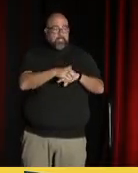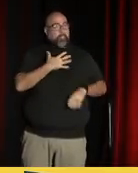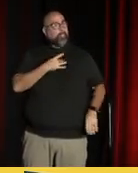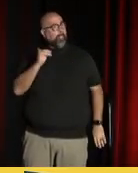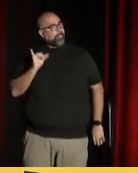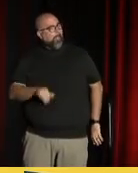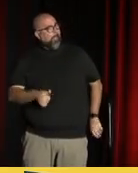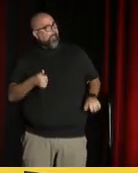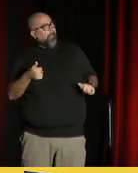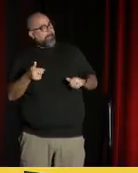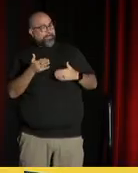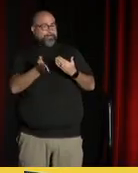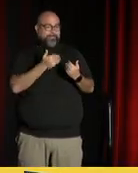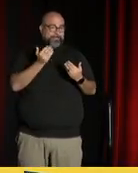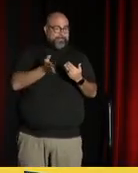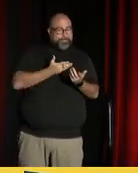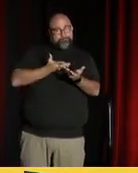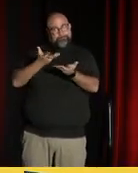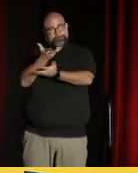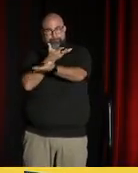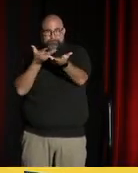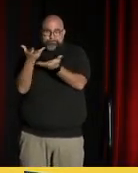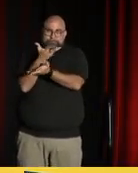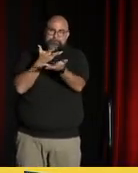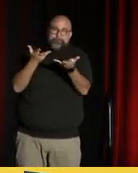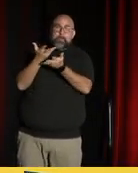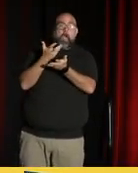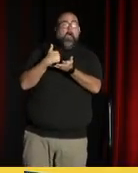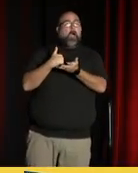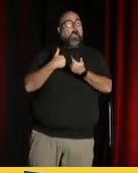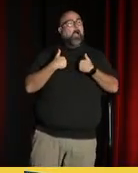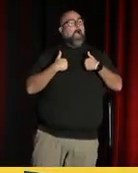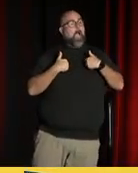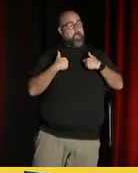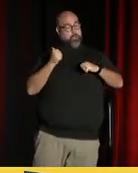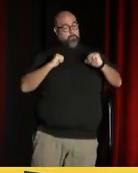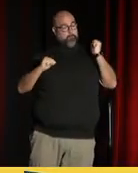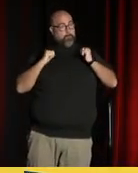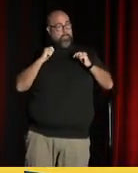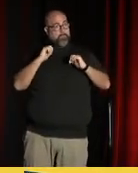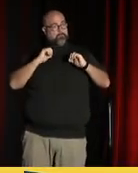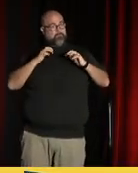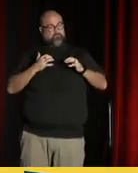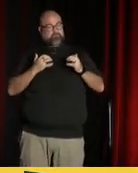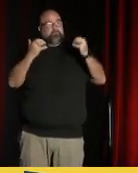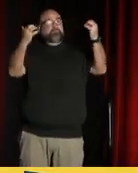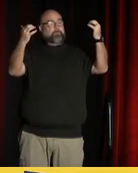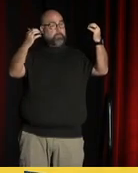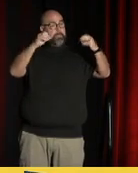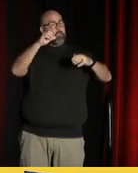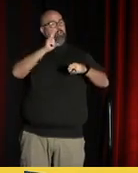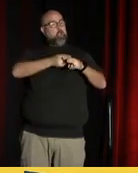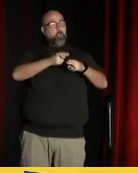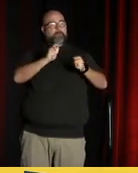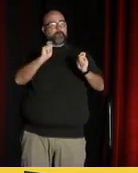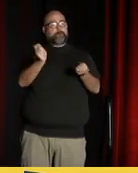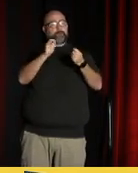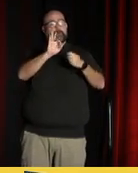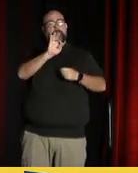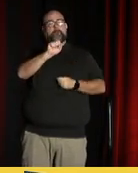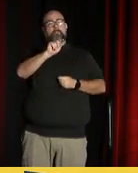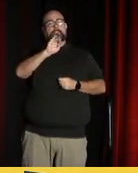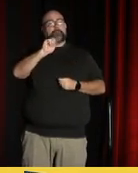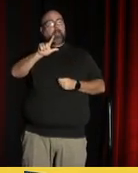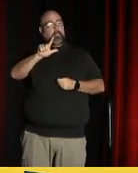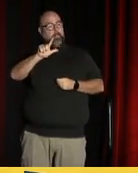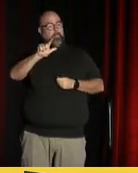that. It's a pretty easy country for me to work in. I was performing in a theater in South Australia called the Festival Theater. And after